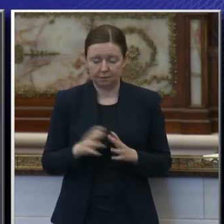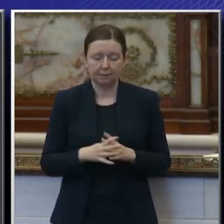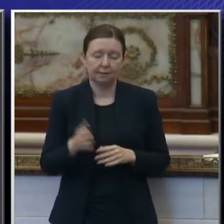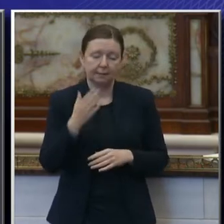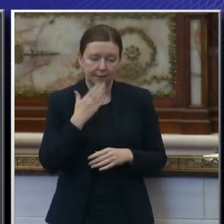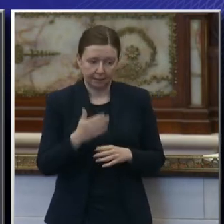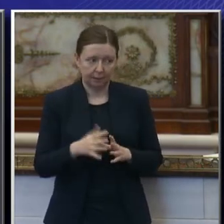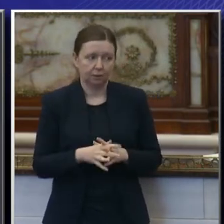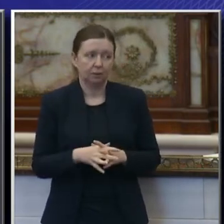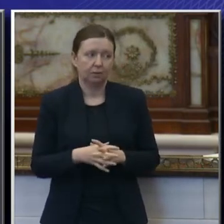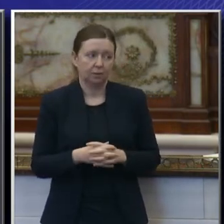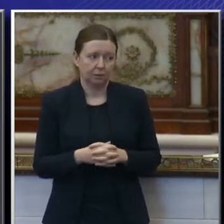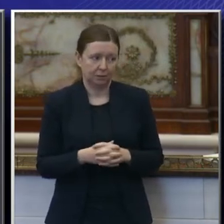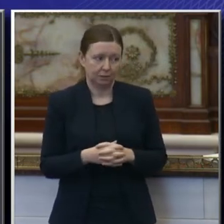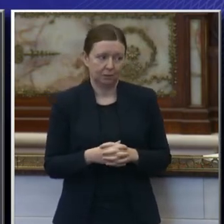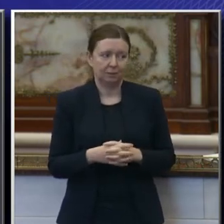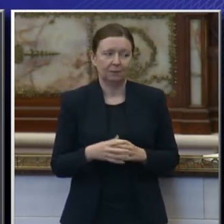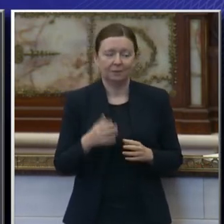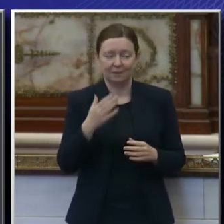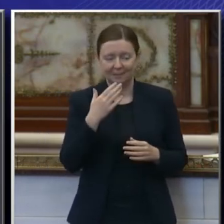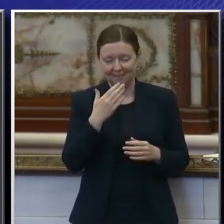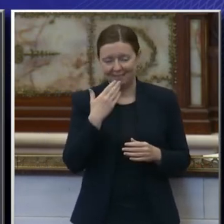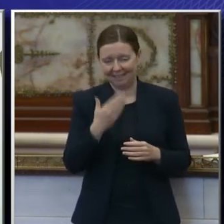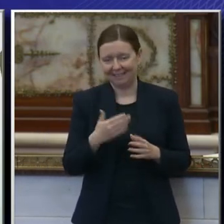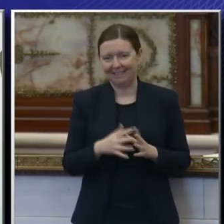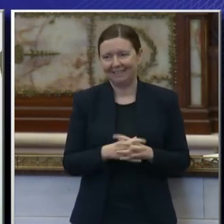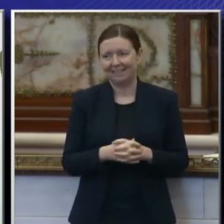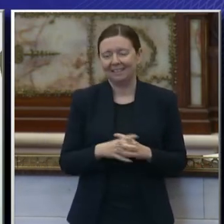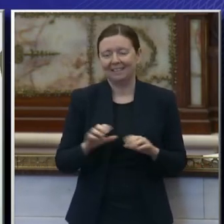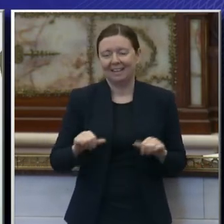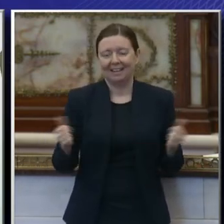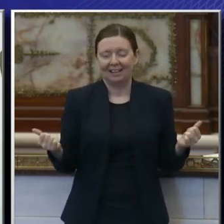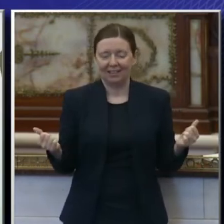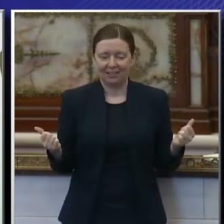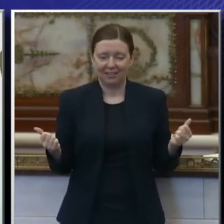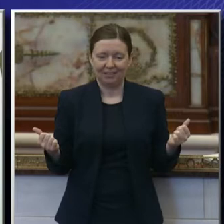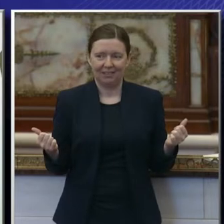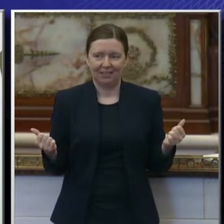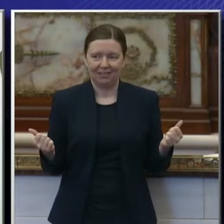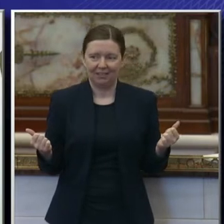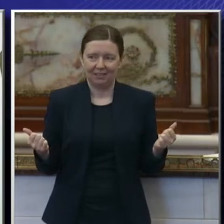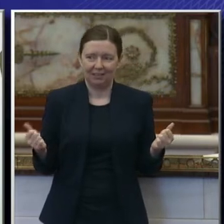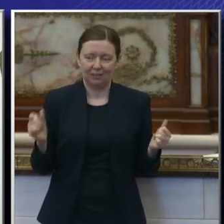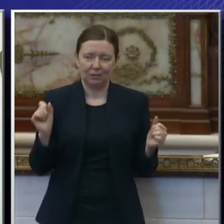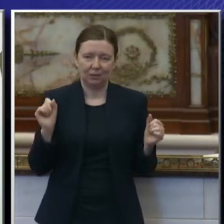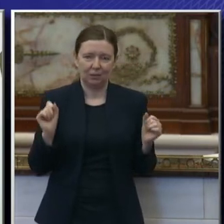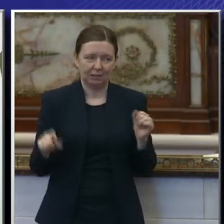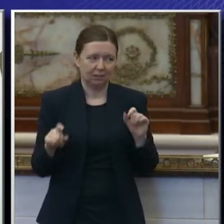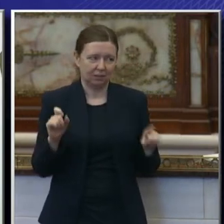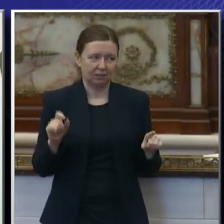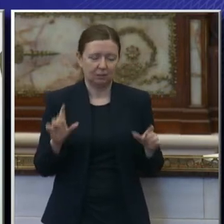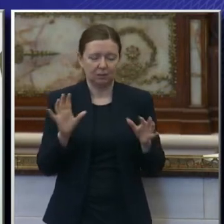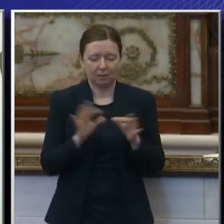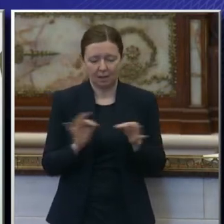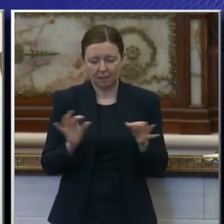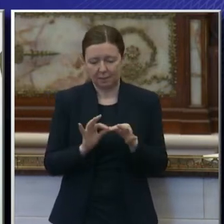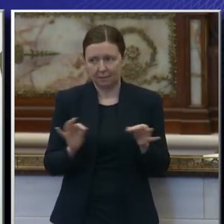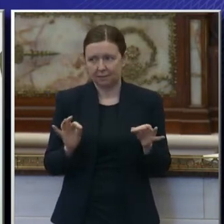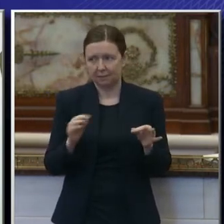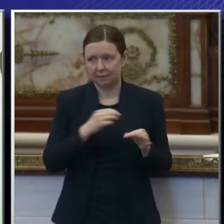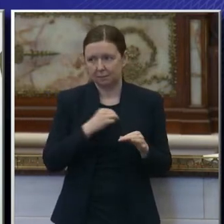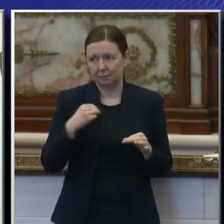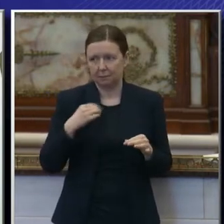you, Councilmember Dom. Are there any other questions or comments from members of the